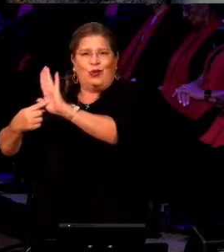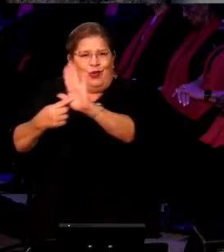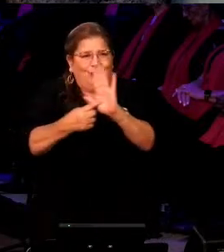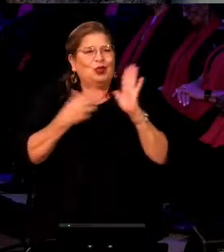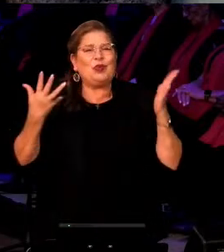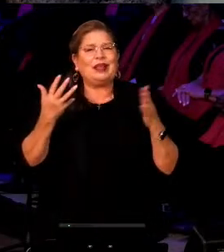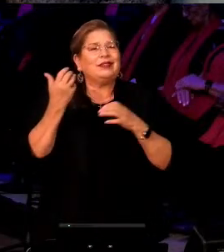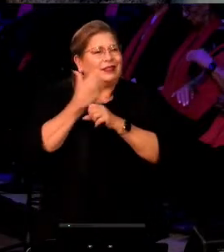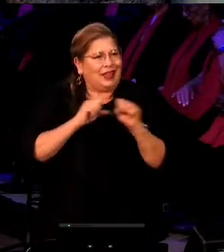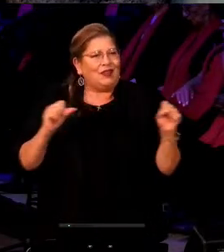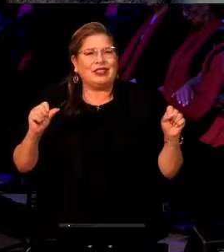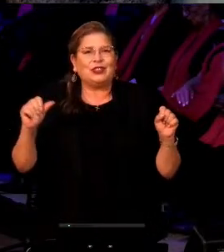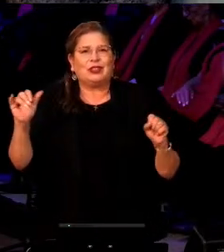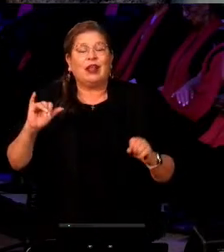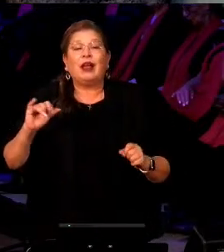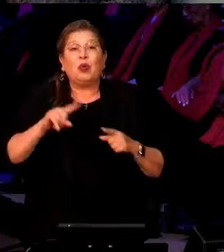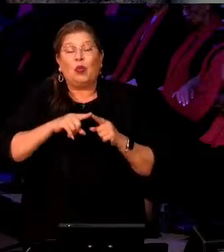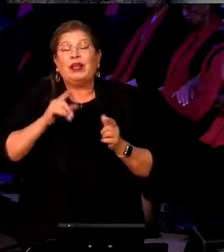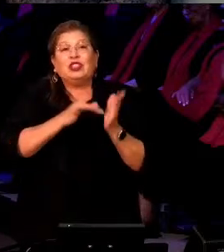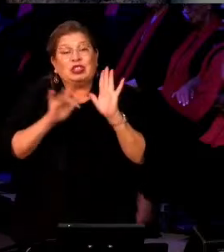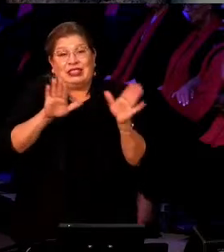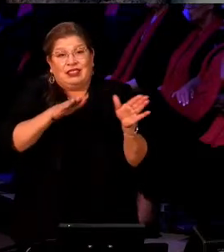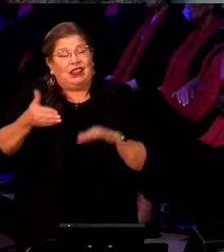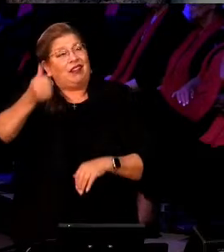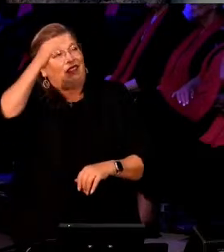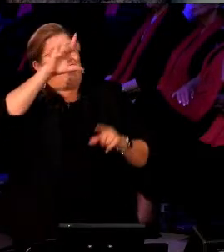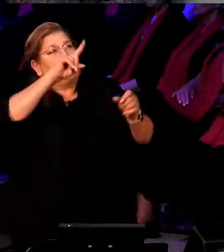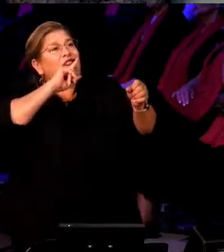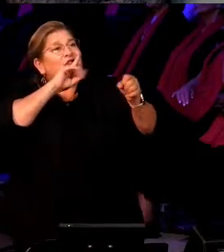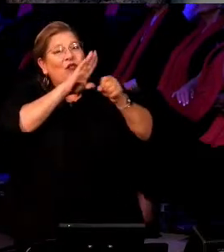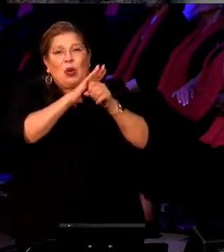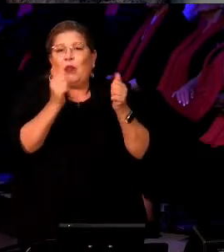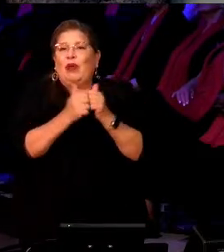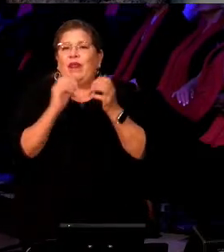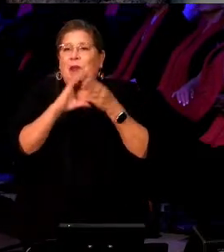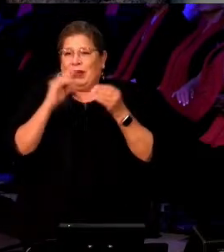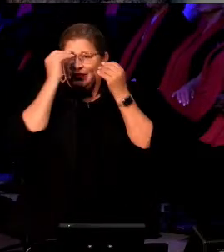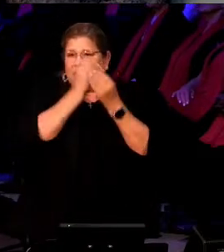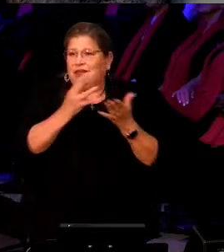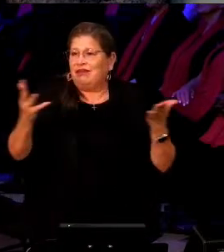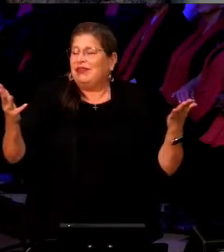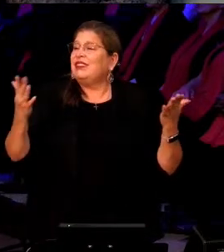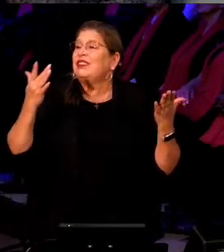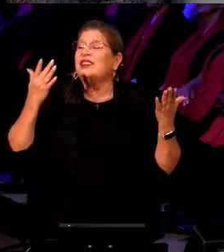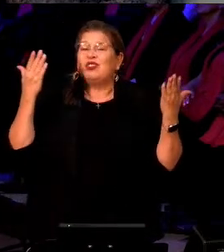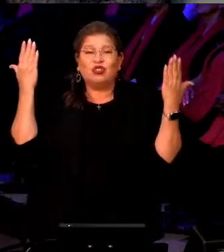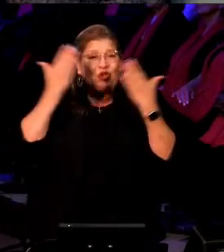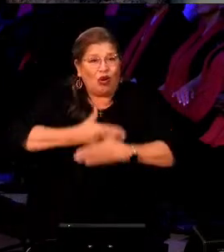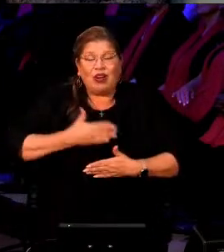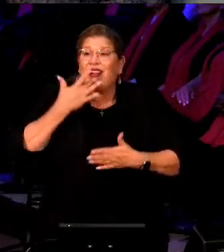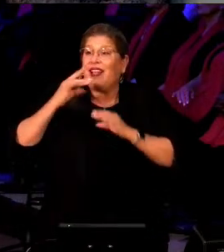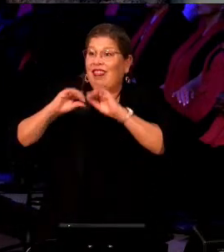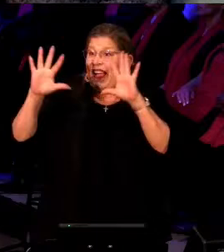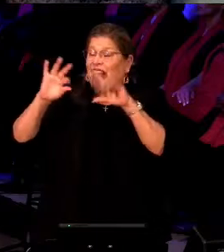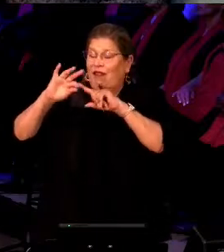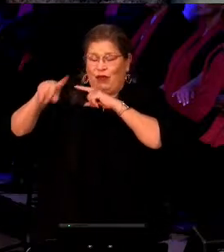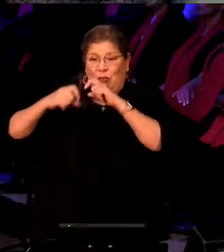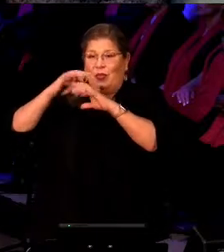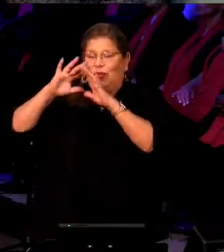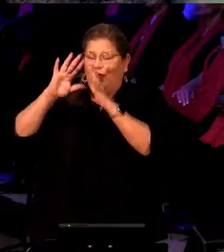salvation. And when he died, God the Father confirmed it with a message of darkness. The light of the world has gone